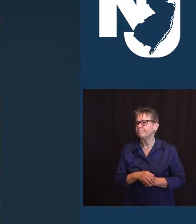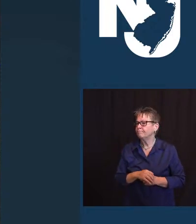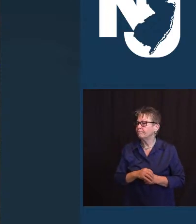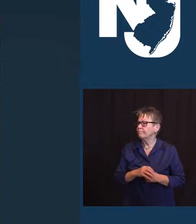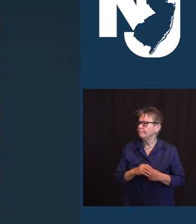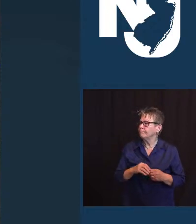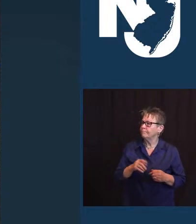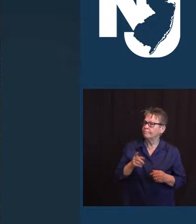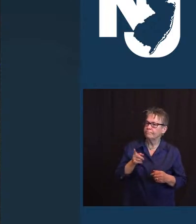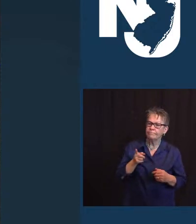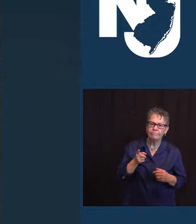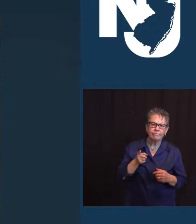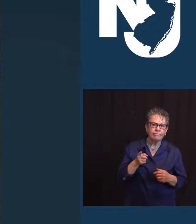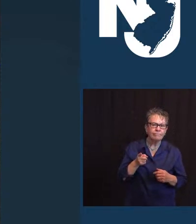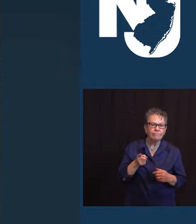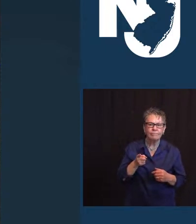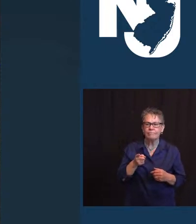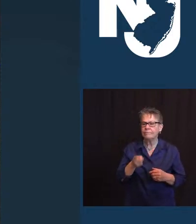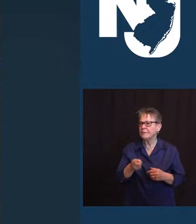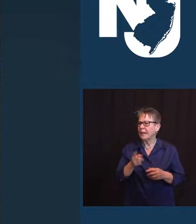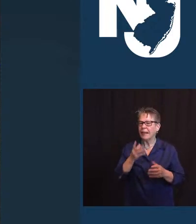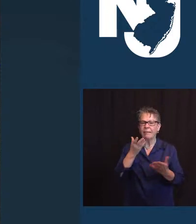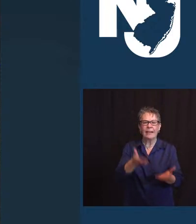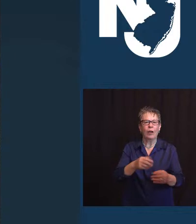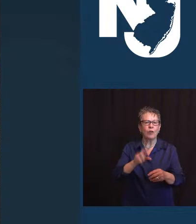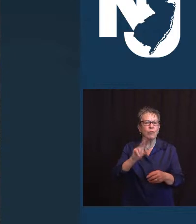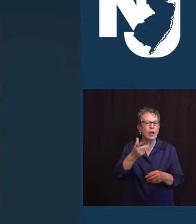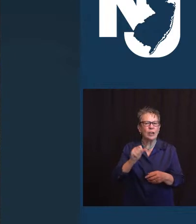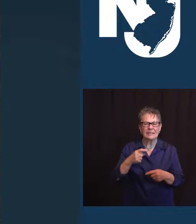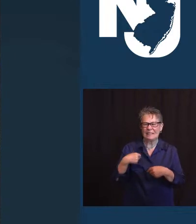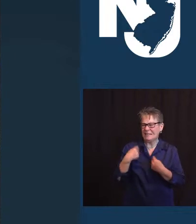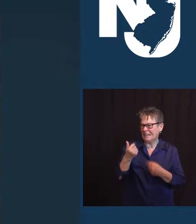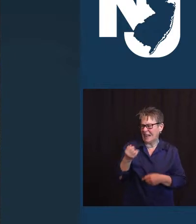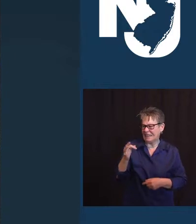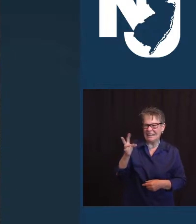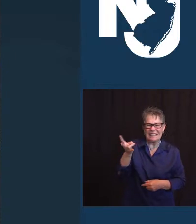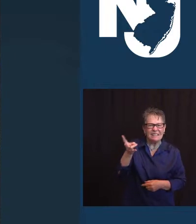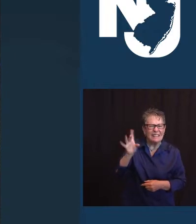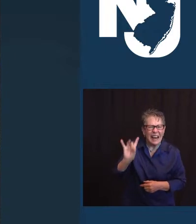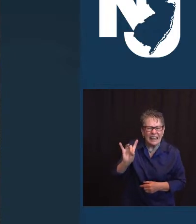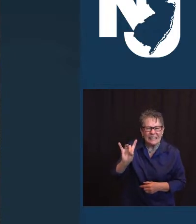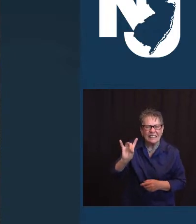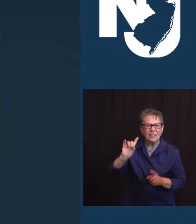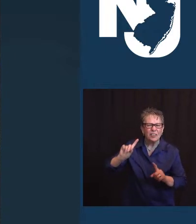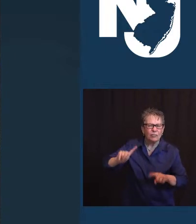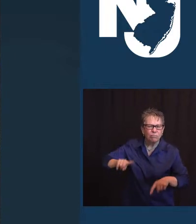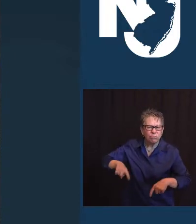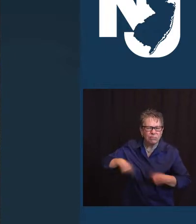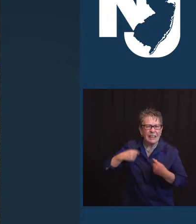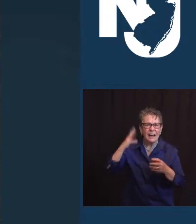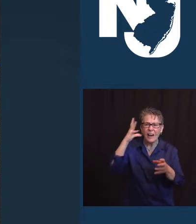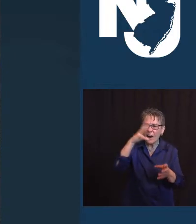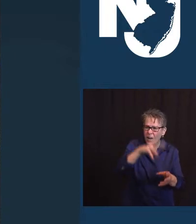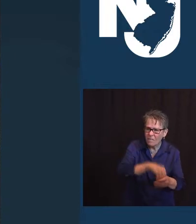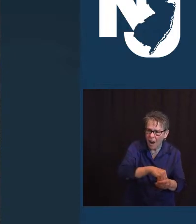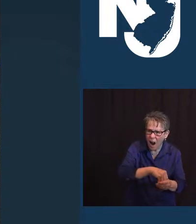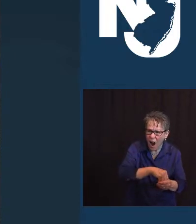in 1976. He had been behind the mic for games since 2010. He will be missed,